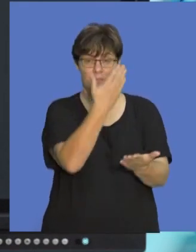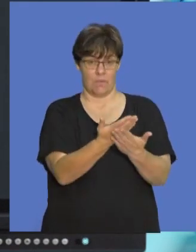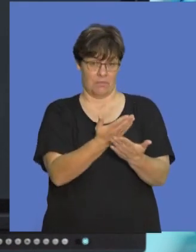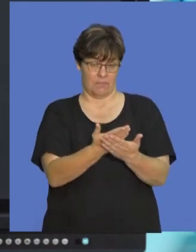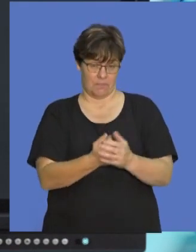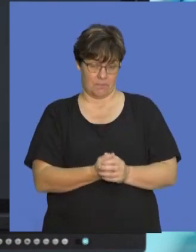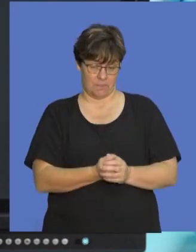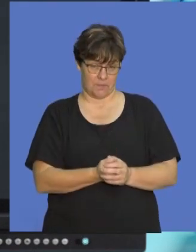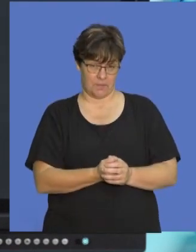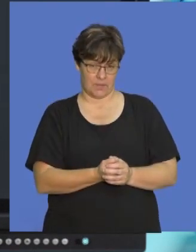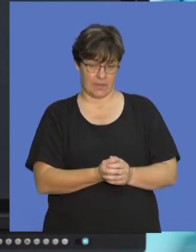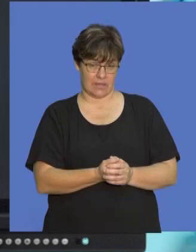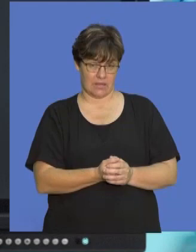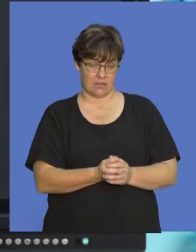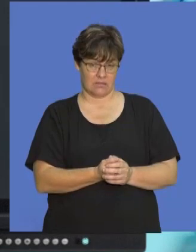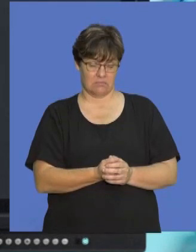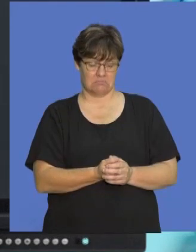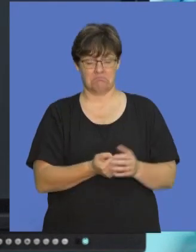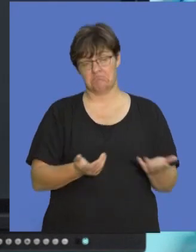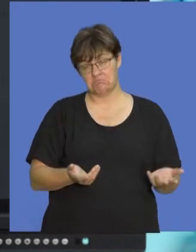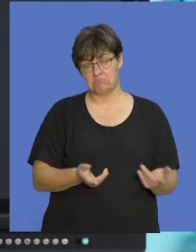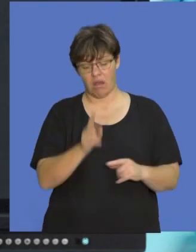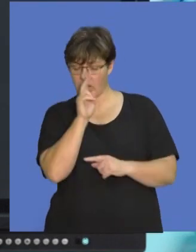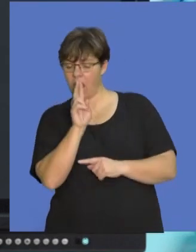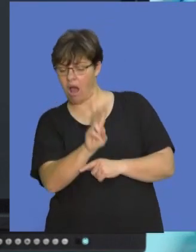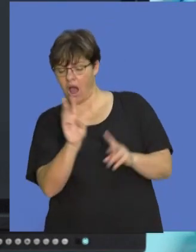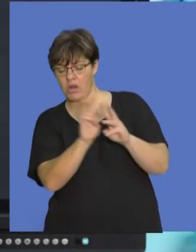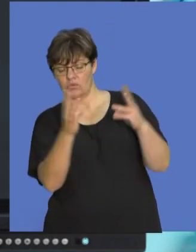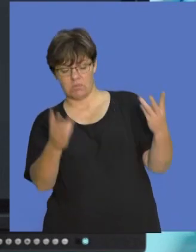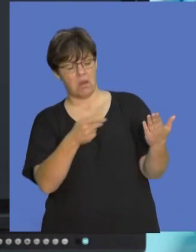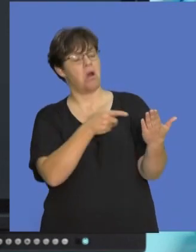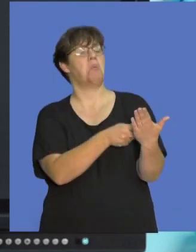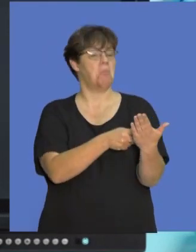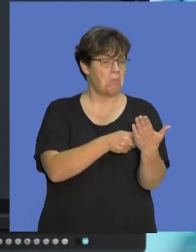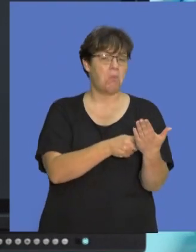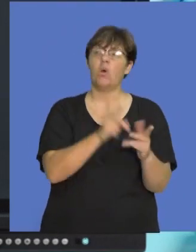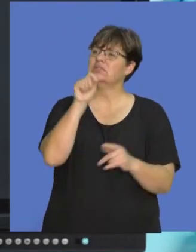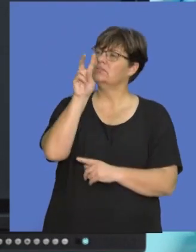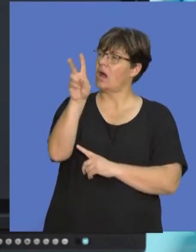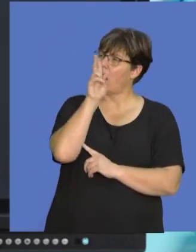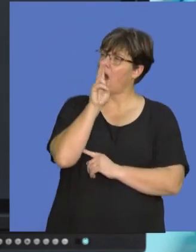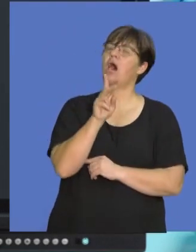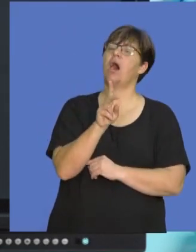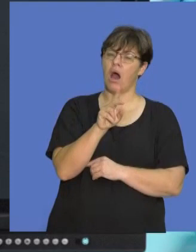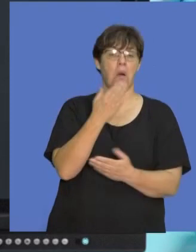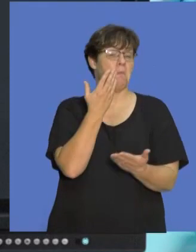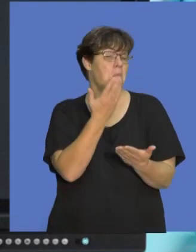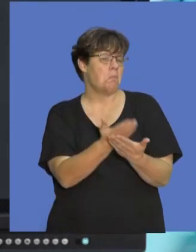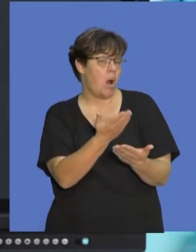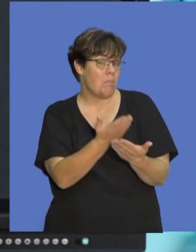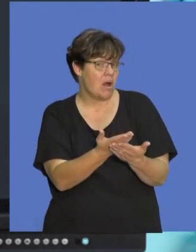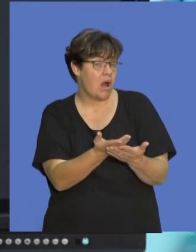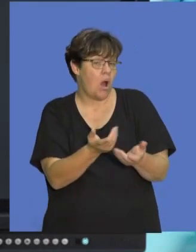probability. And so you might read or you might see in the newspaper or listen on a TV show that the probability